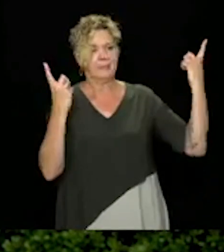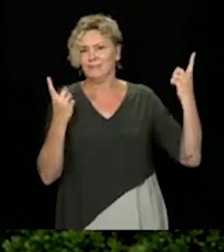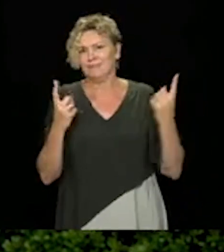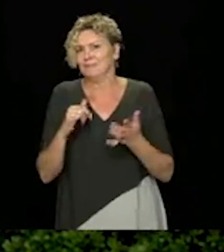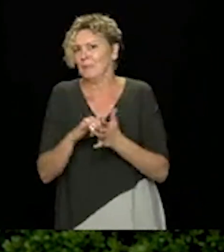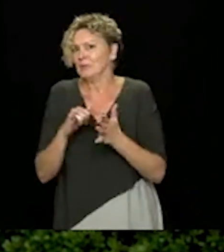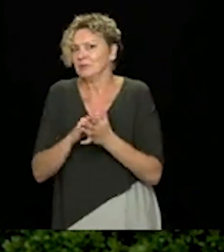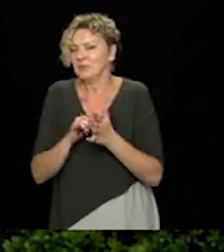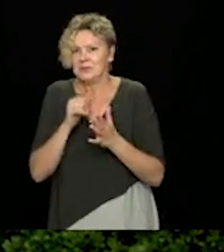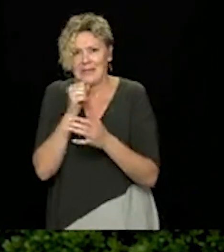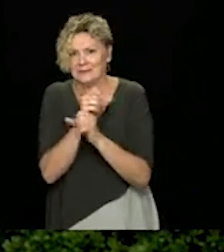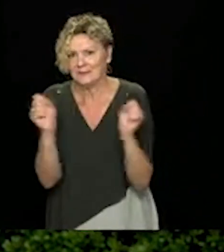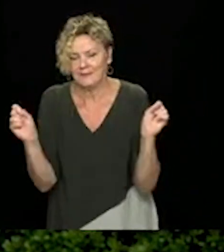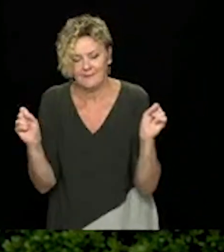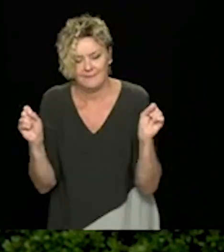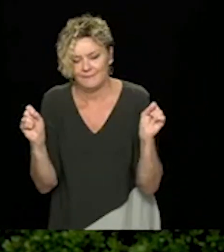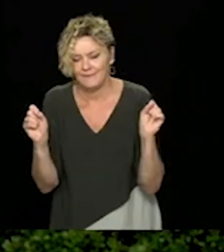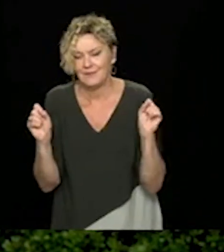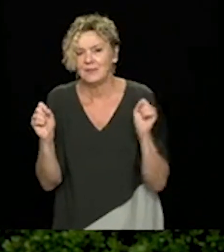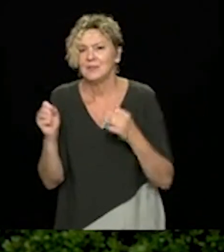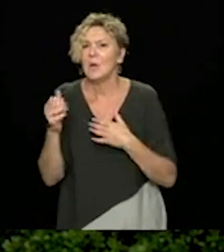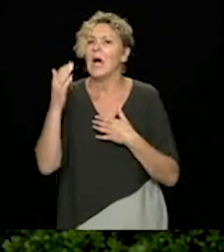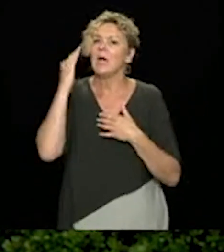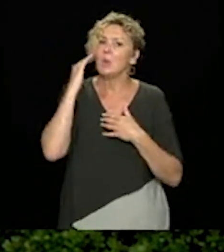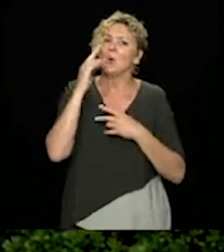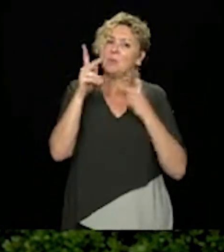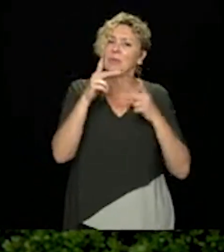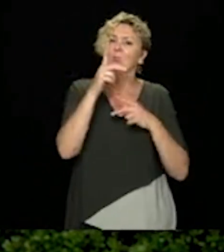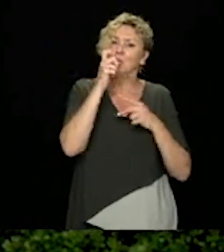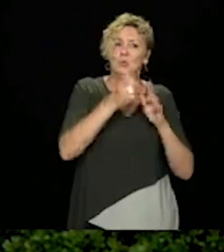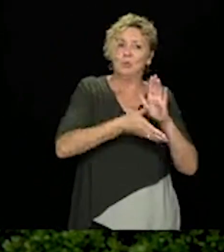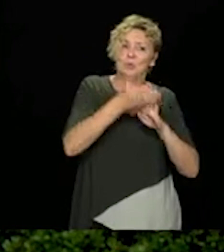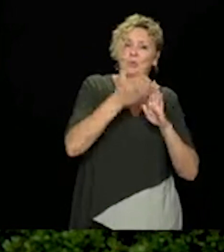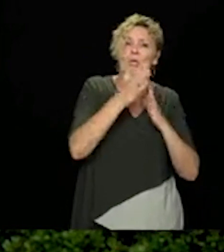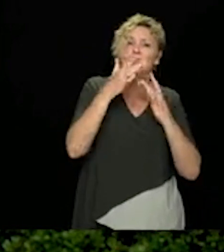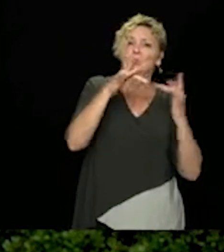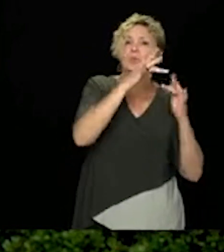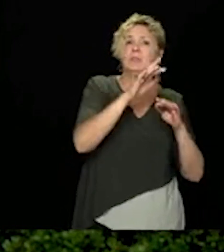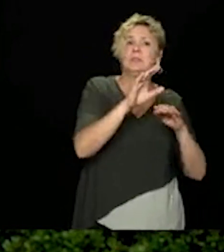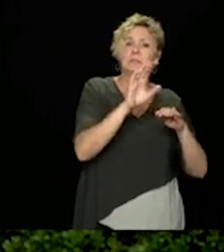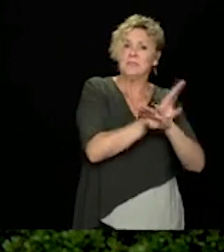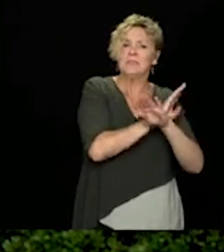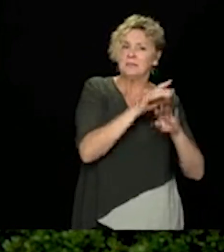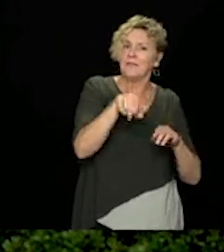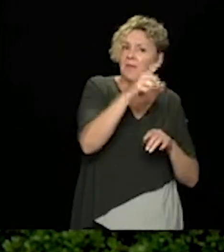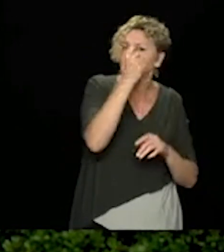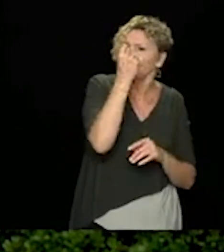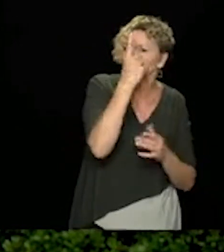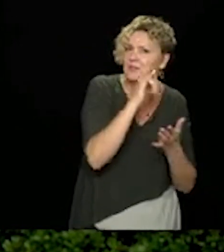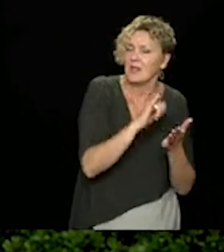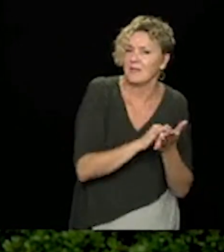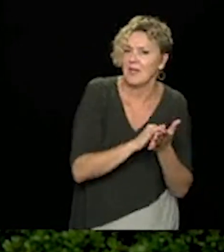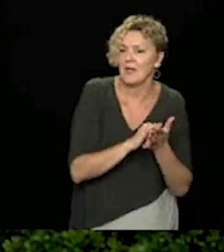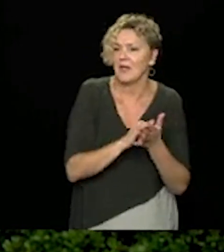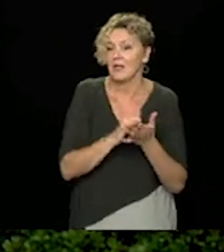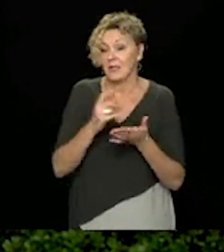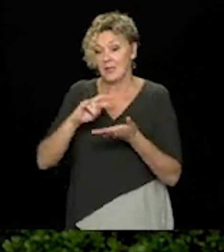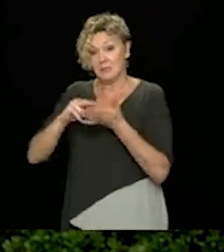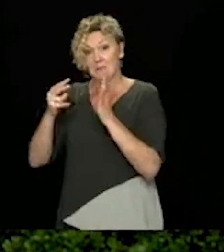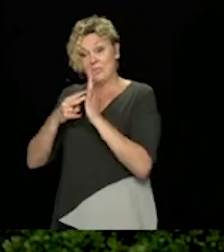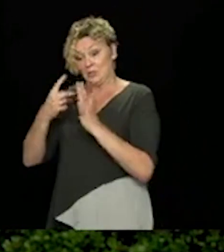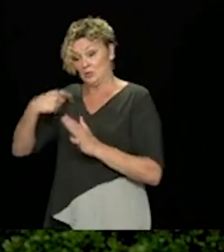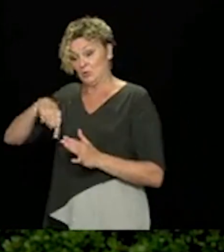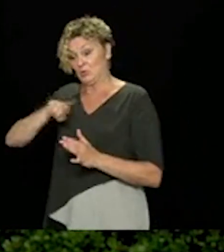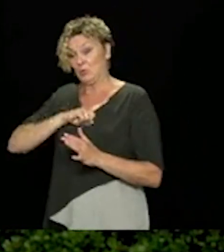public health of British Columbians. And I think tourist operators understand that, and British Columbians certainly do. But that doesn't mean we're turning our back